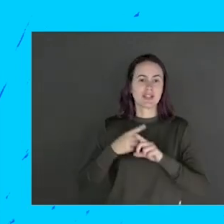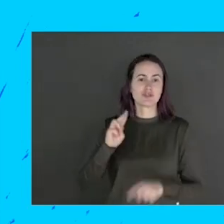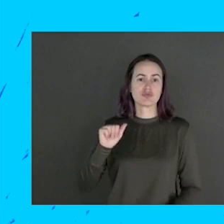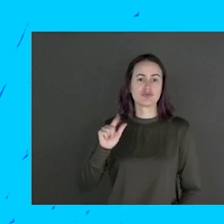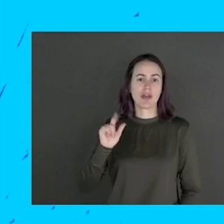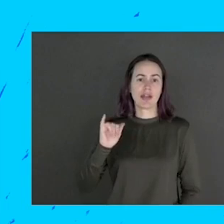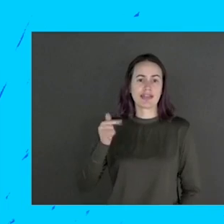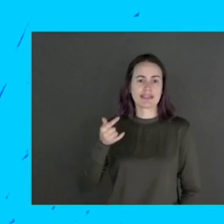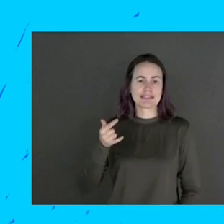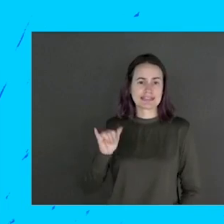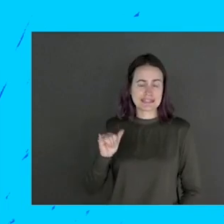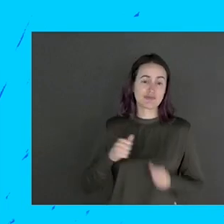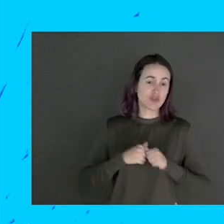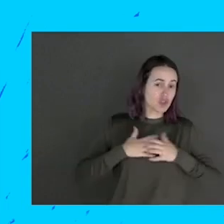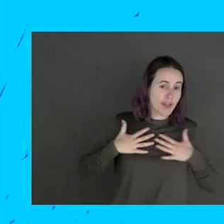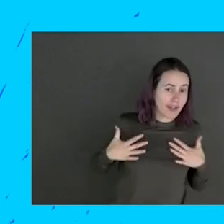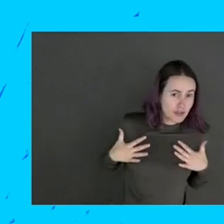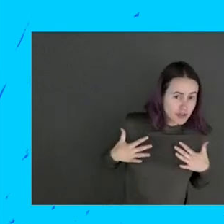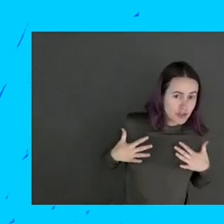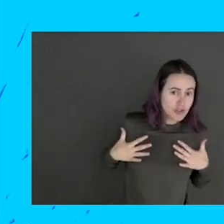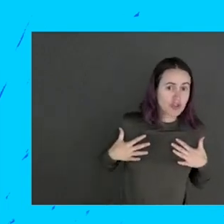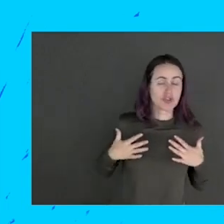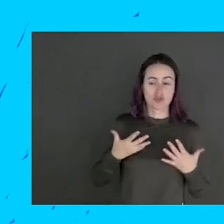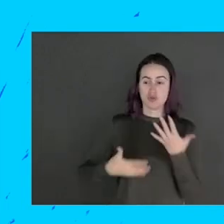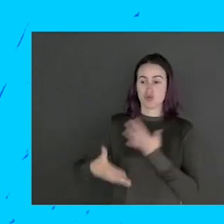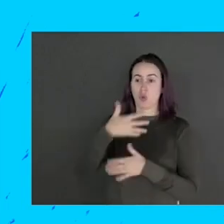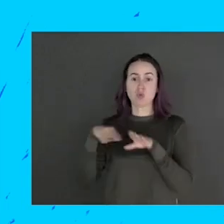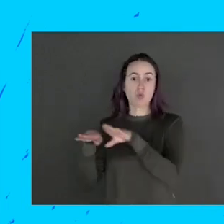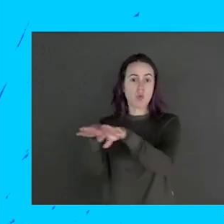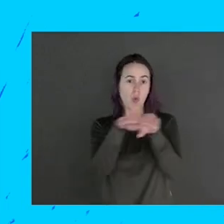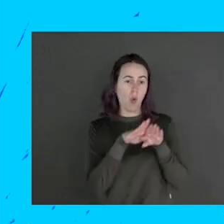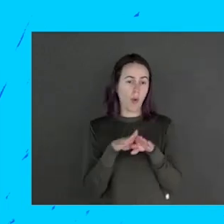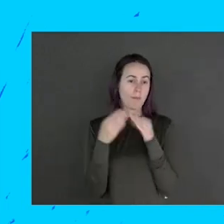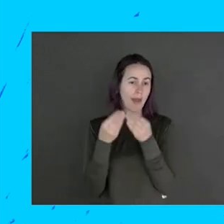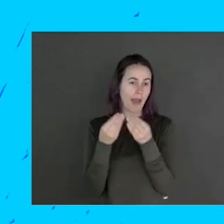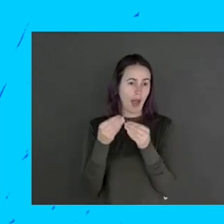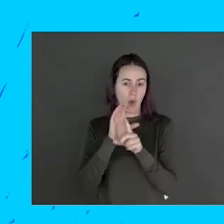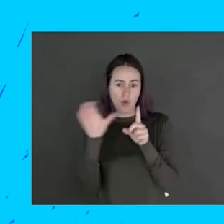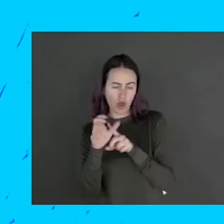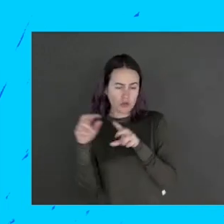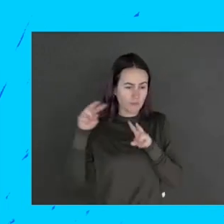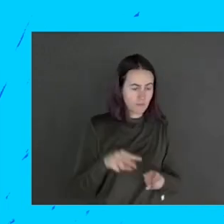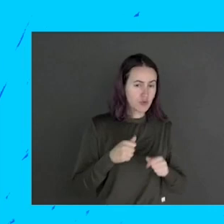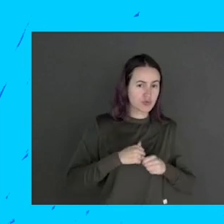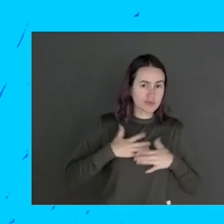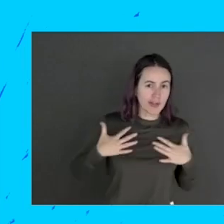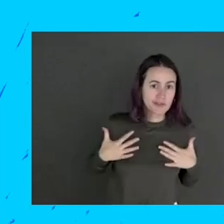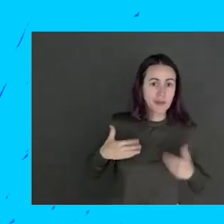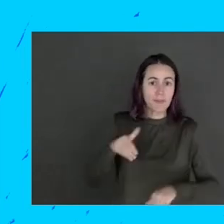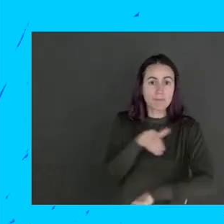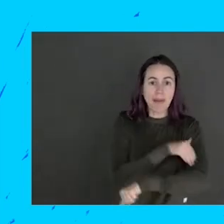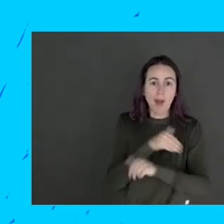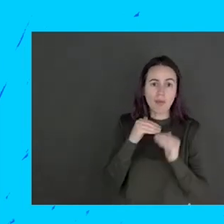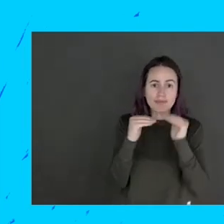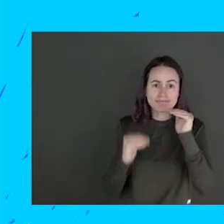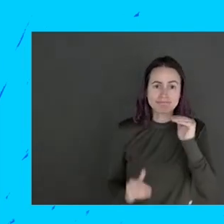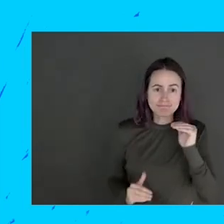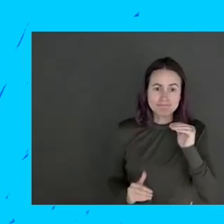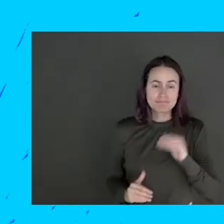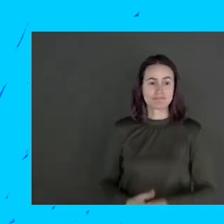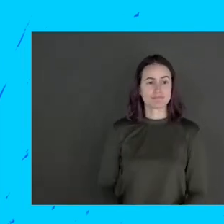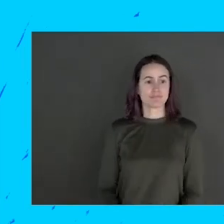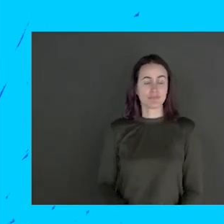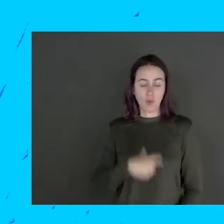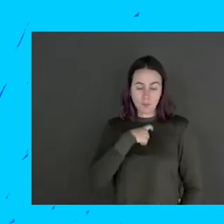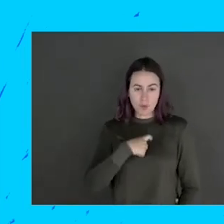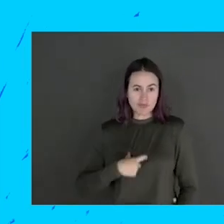but issues around gender, the social construction of gender, in power relations, the issue of personal